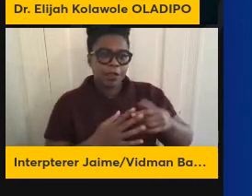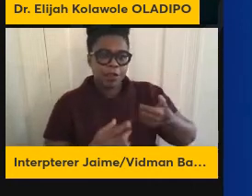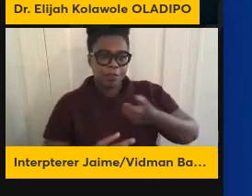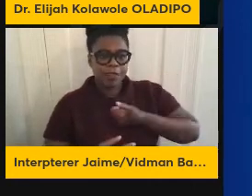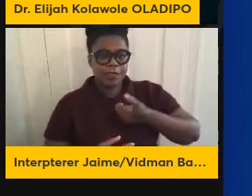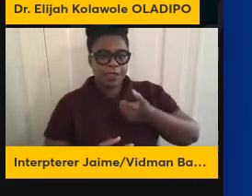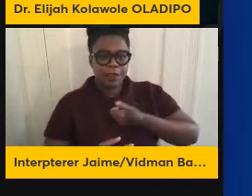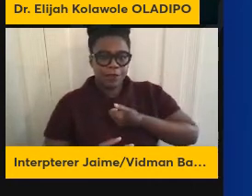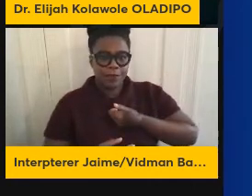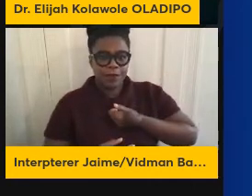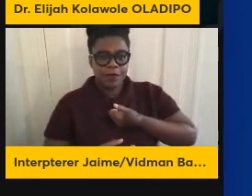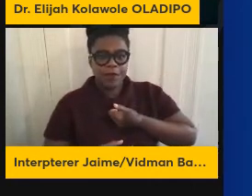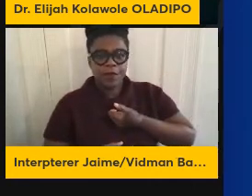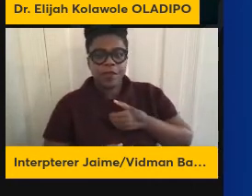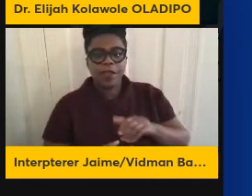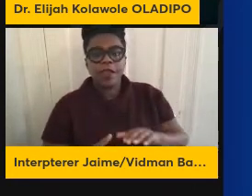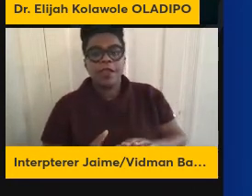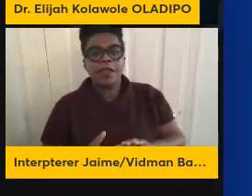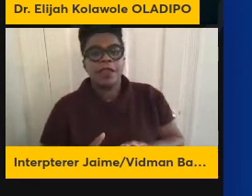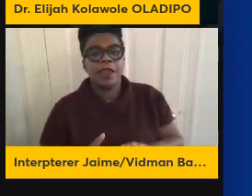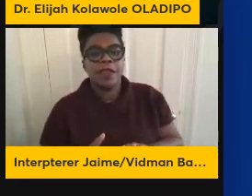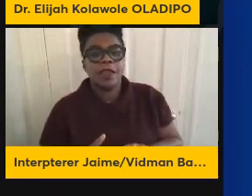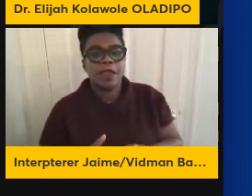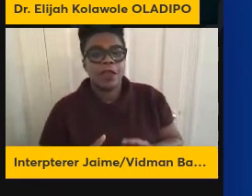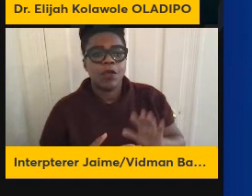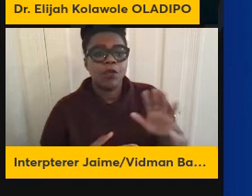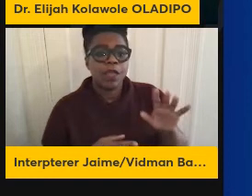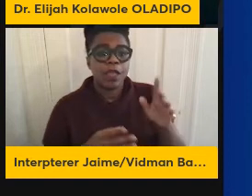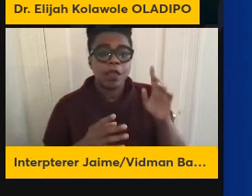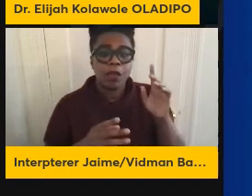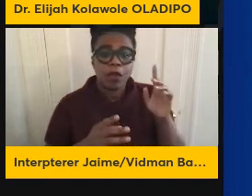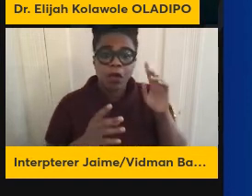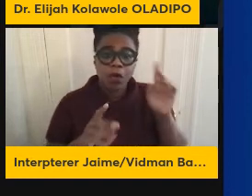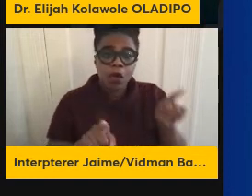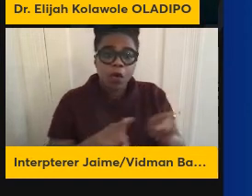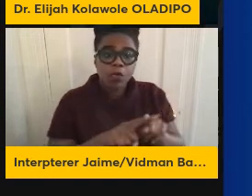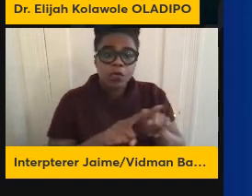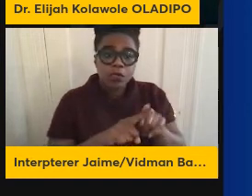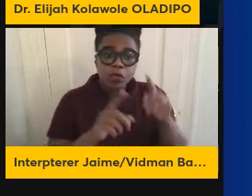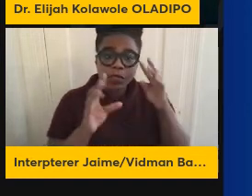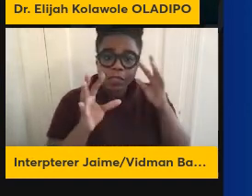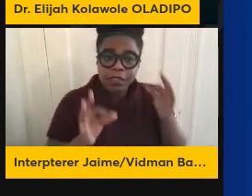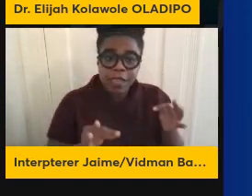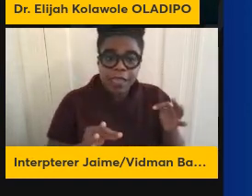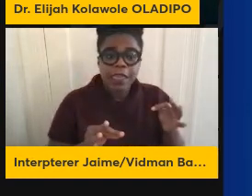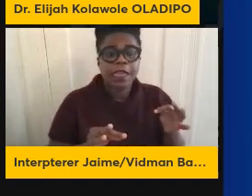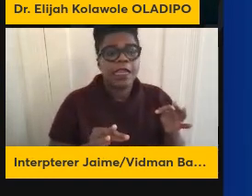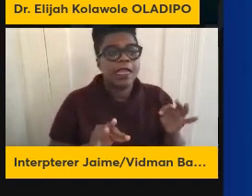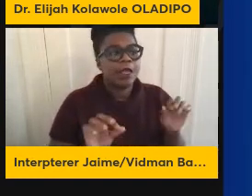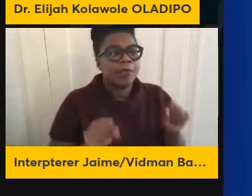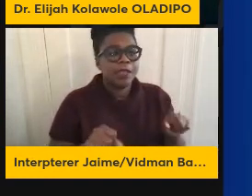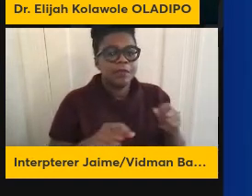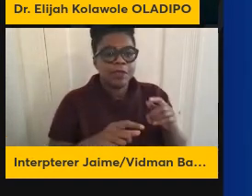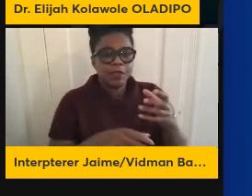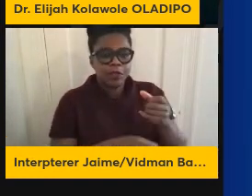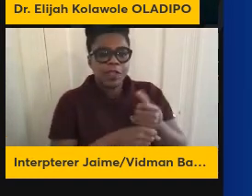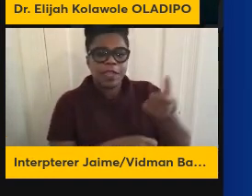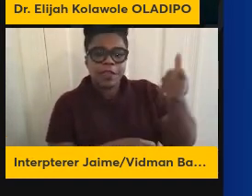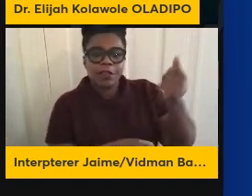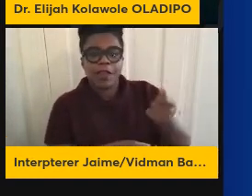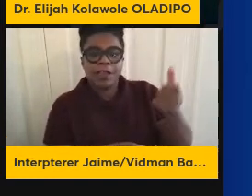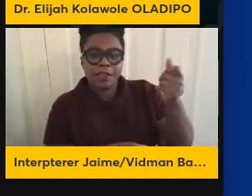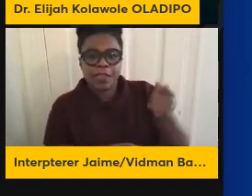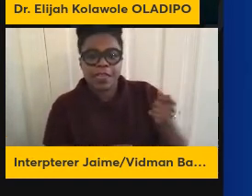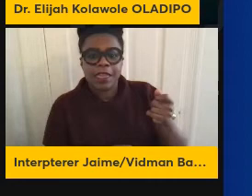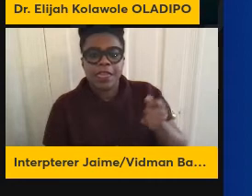a Helix Biogen Institute. So we could not synthesize based on some facilities on ground. So we have to get it across done in US